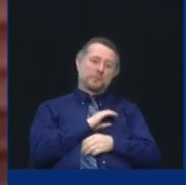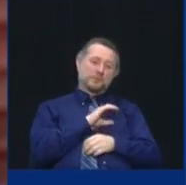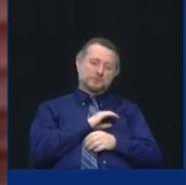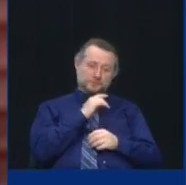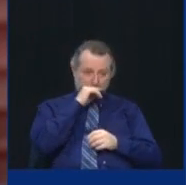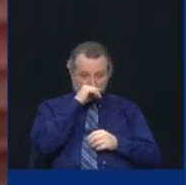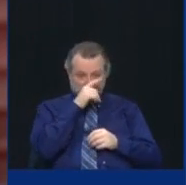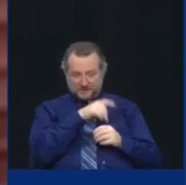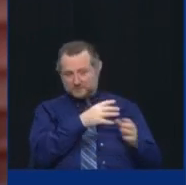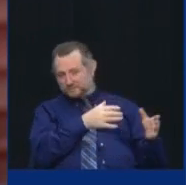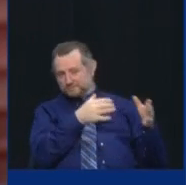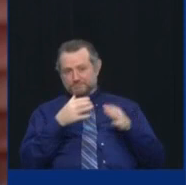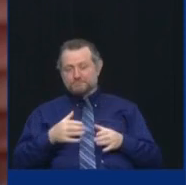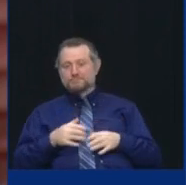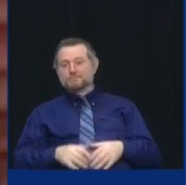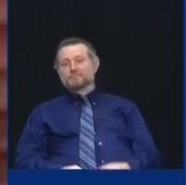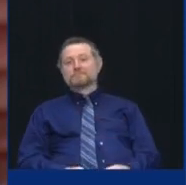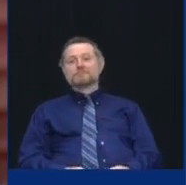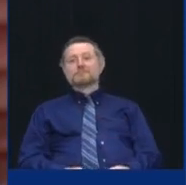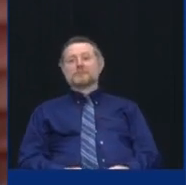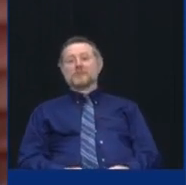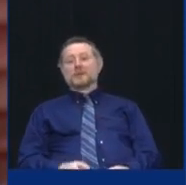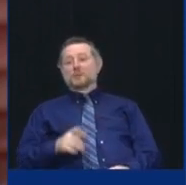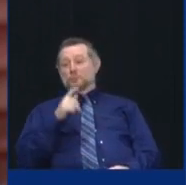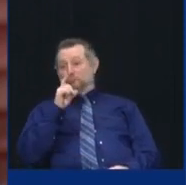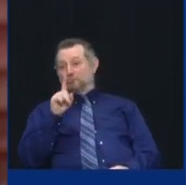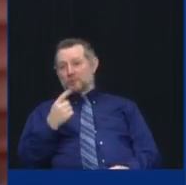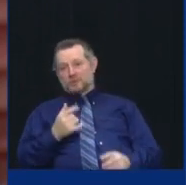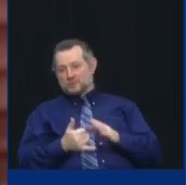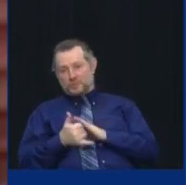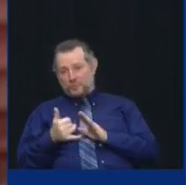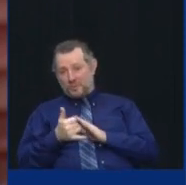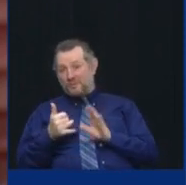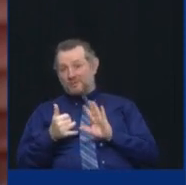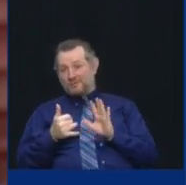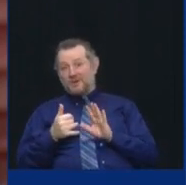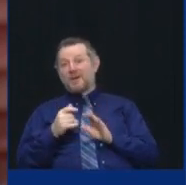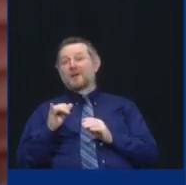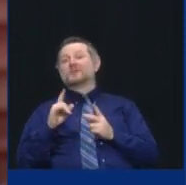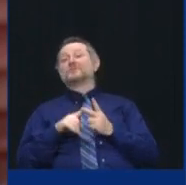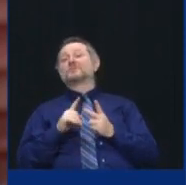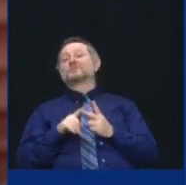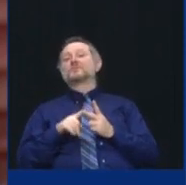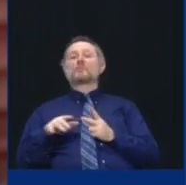And it's not just crime in the subways, it's crime, period.